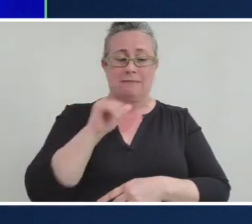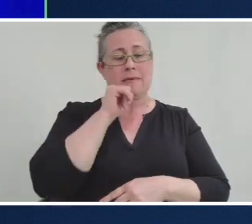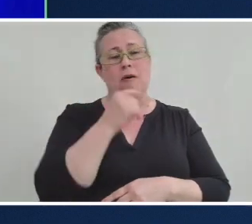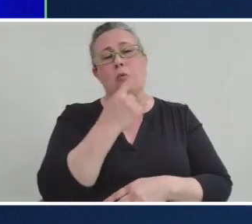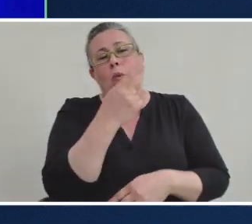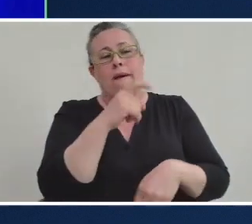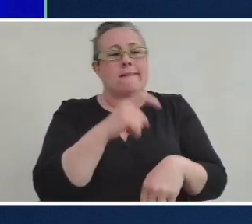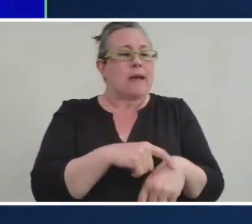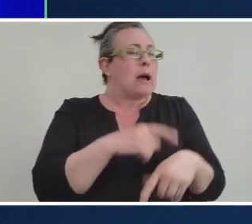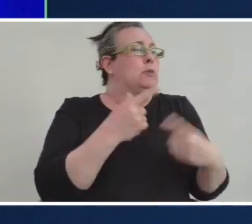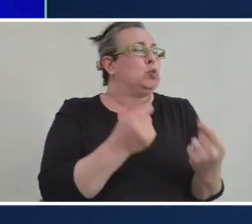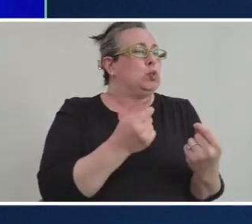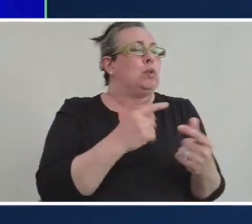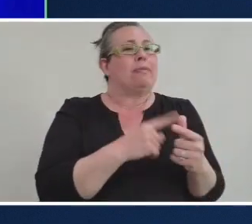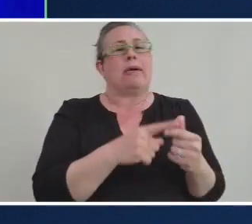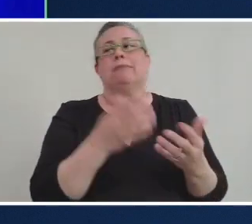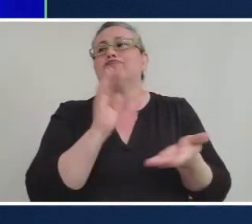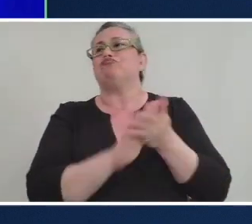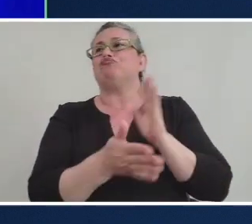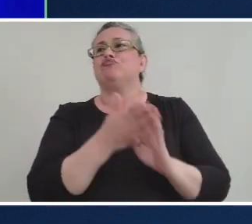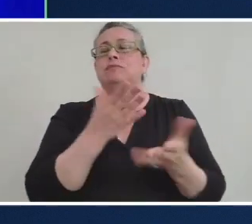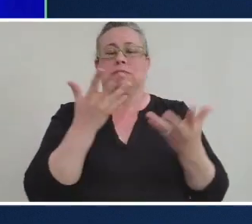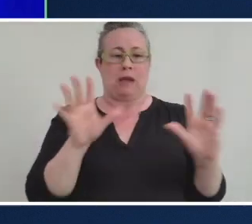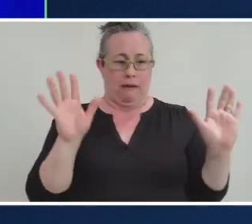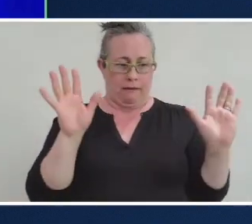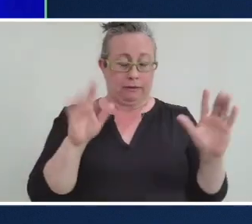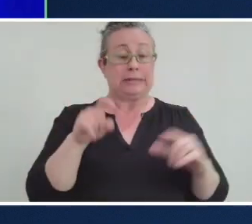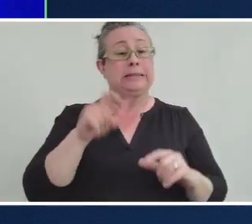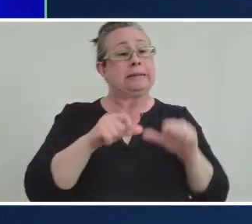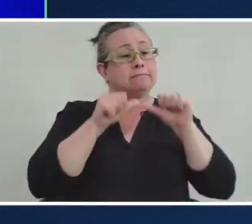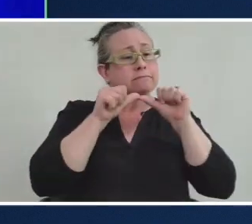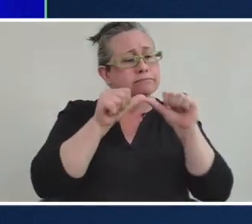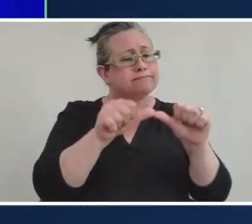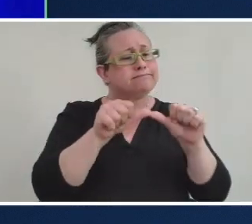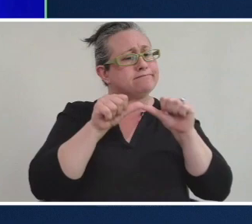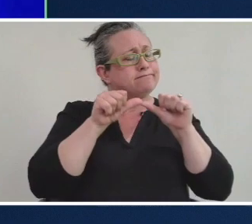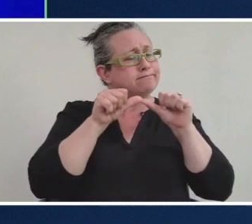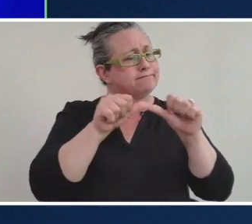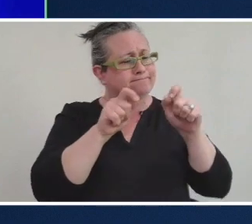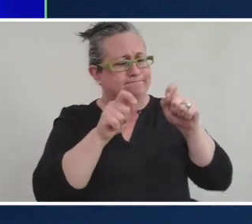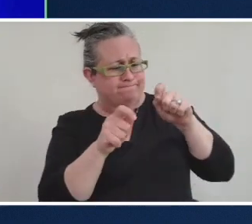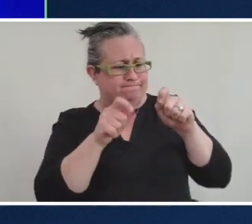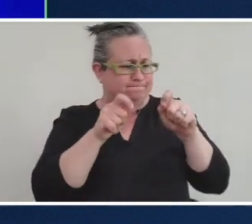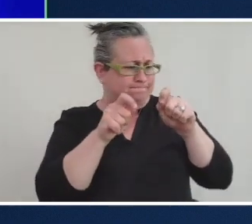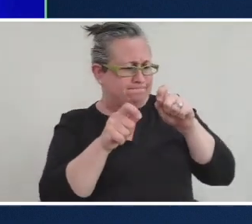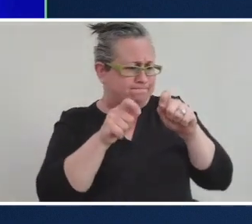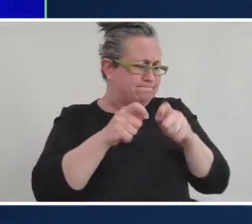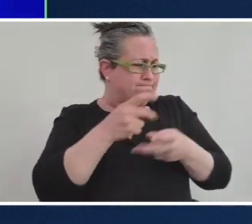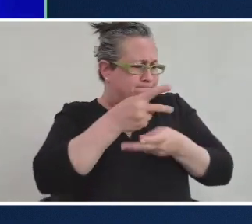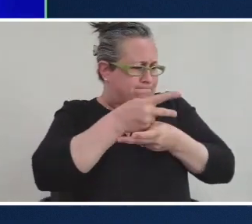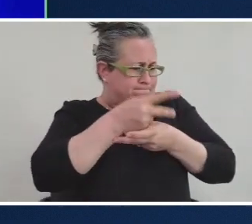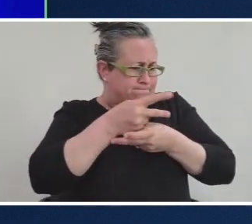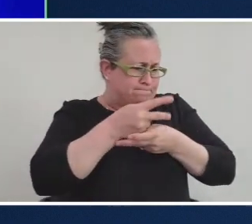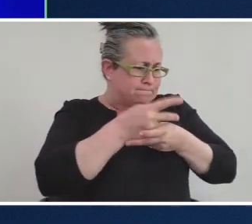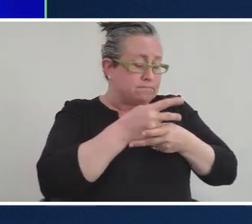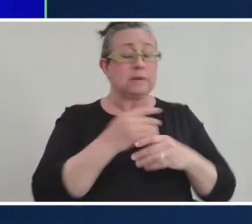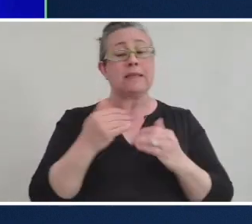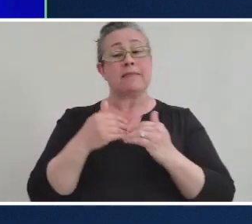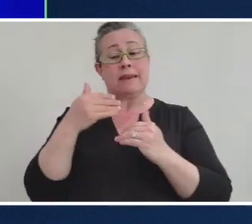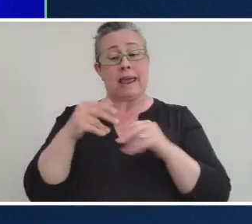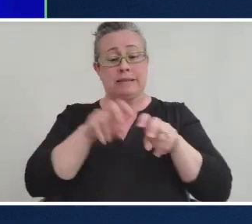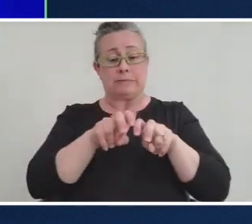issue. It needs a constant protection and nurturing. So the next panel will discuss